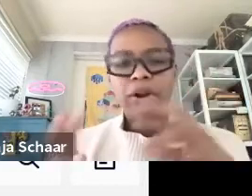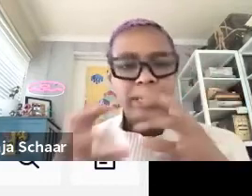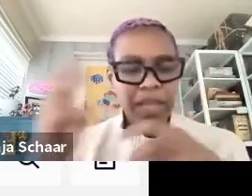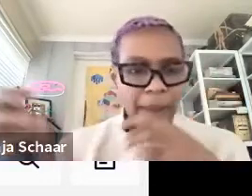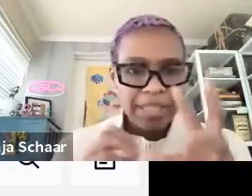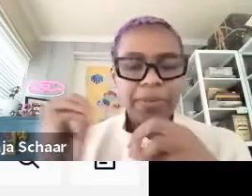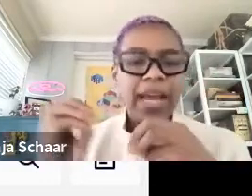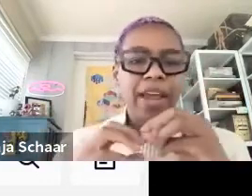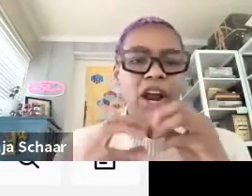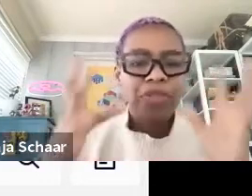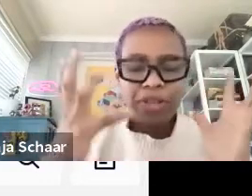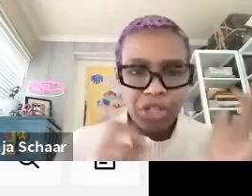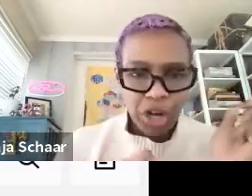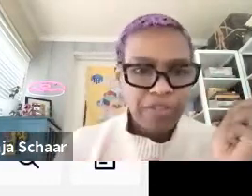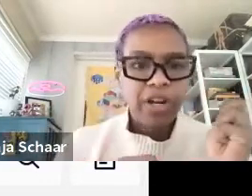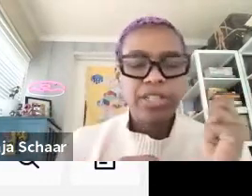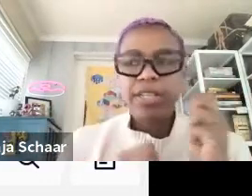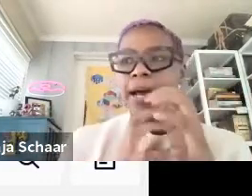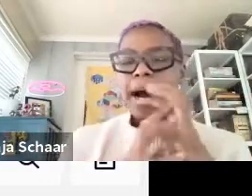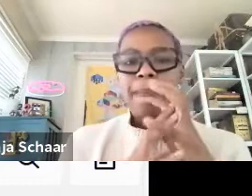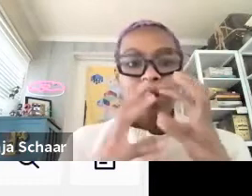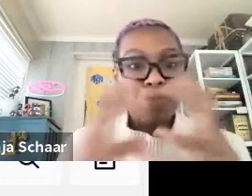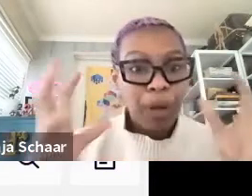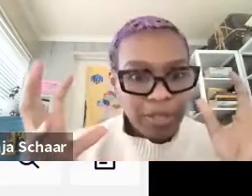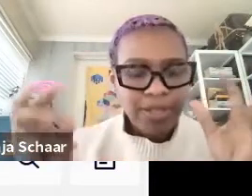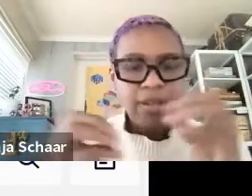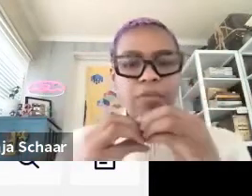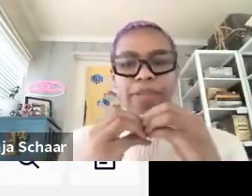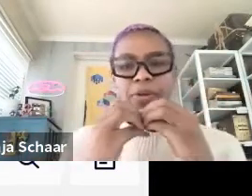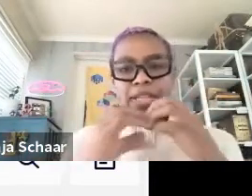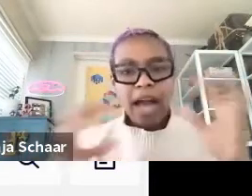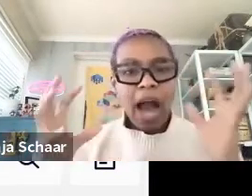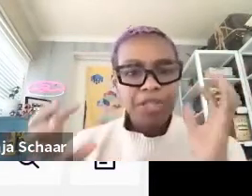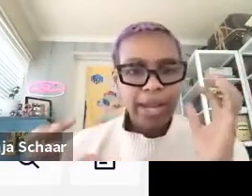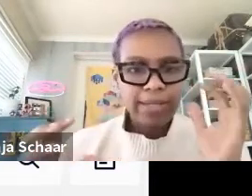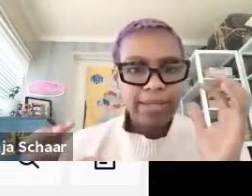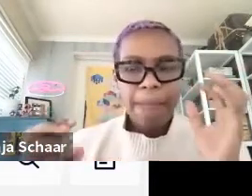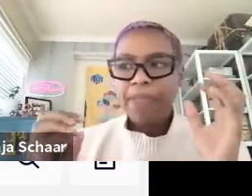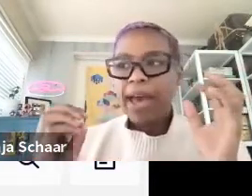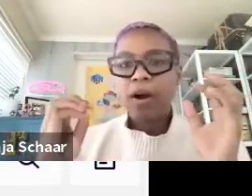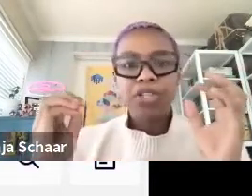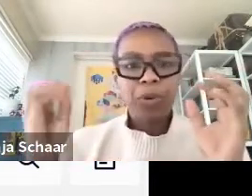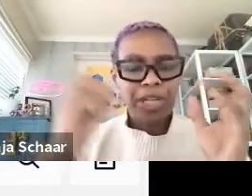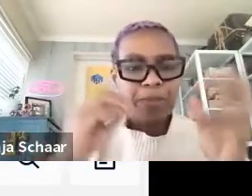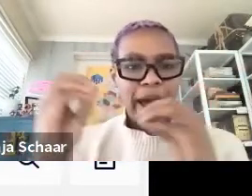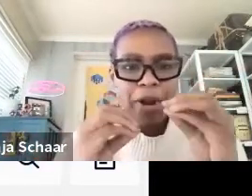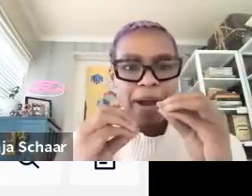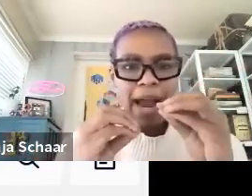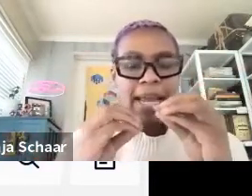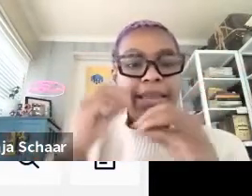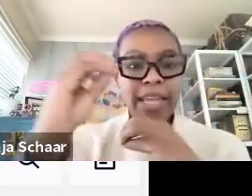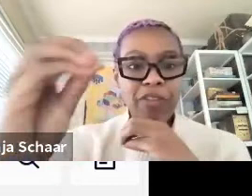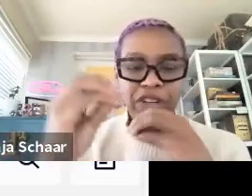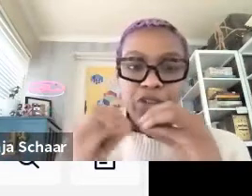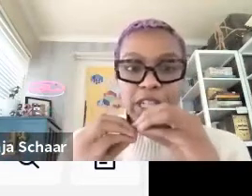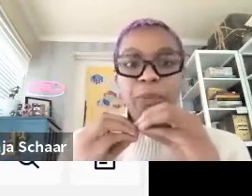then what are some of the objects that play there? There's the jar of dirt, there's boats, right? There are these objects that also are inspired by